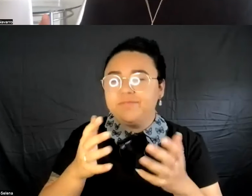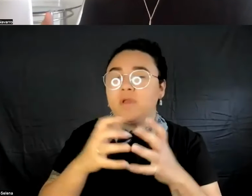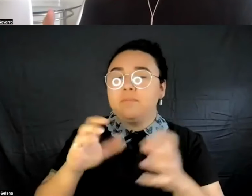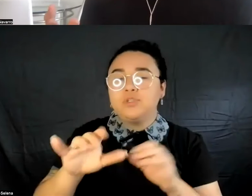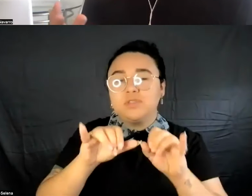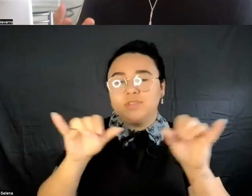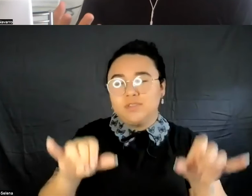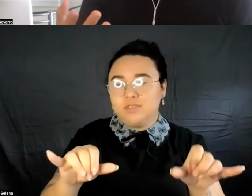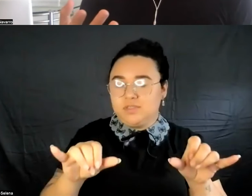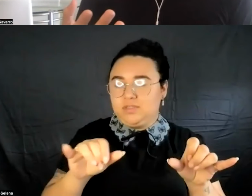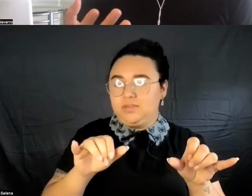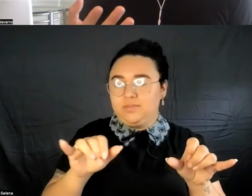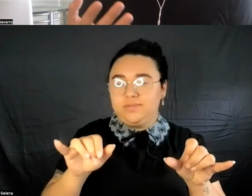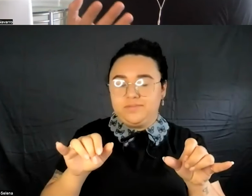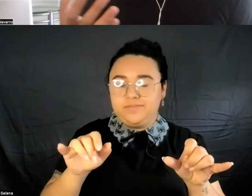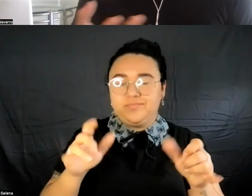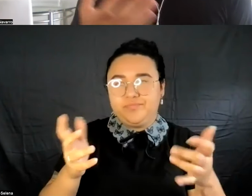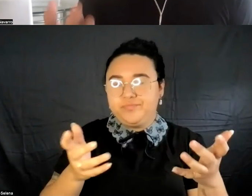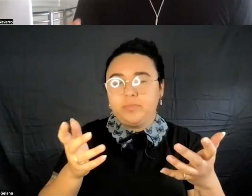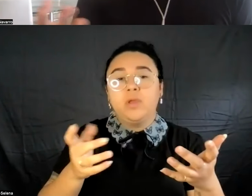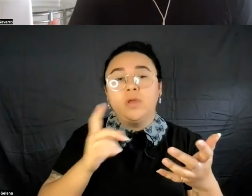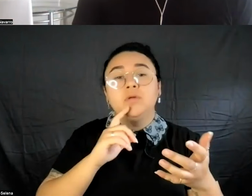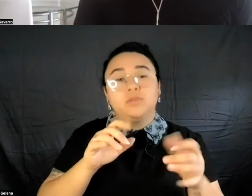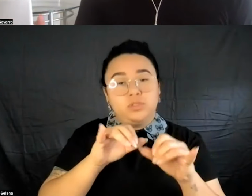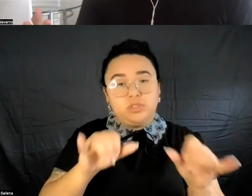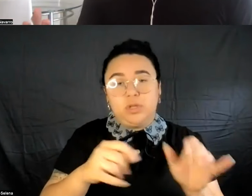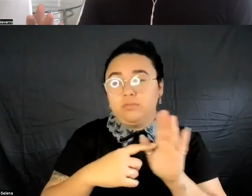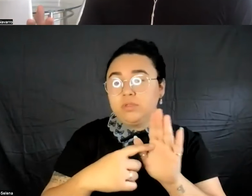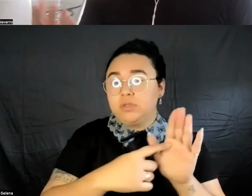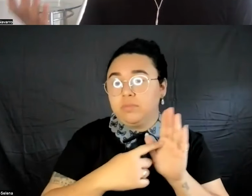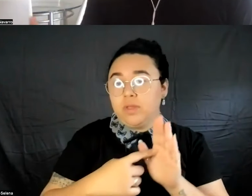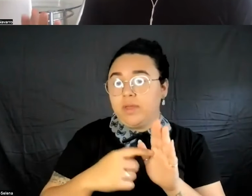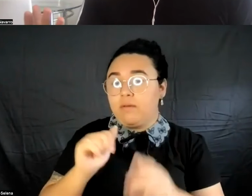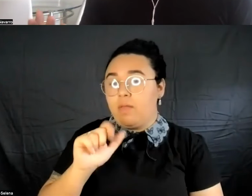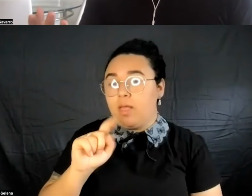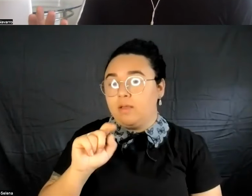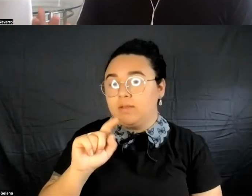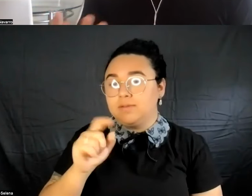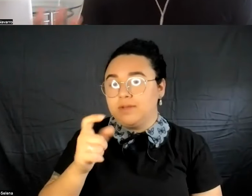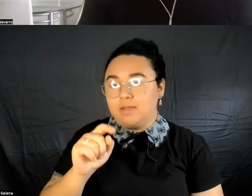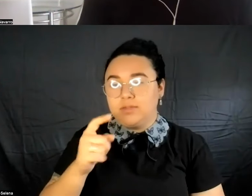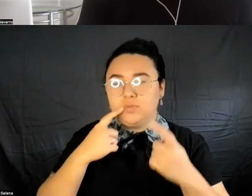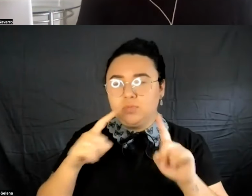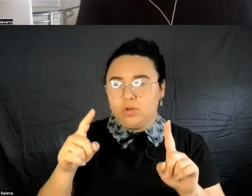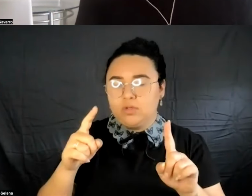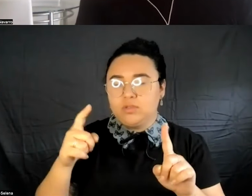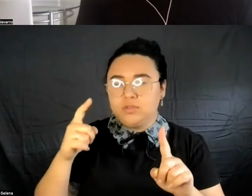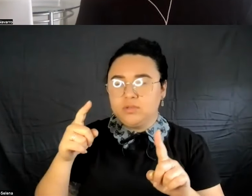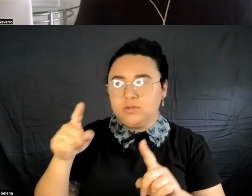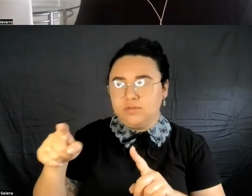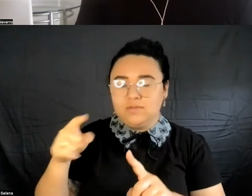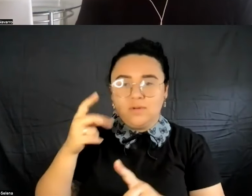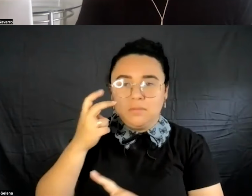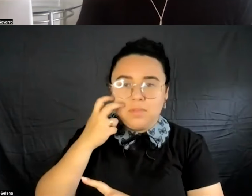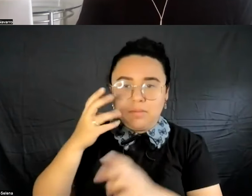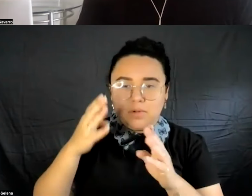system is like displaying in alt text actually works for a blind person to make sense of this, and